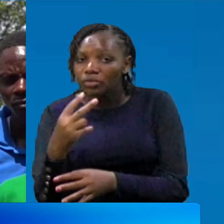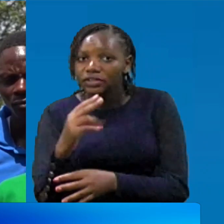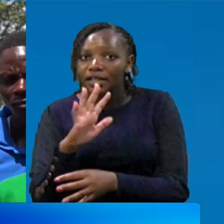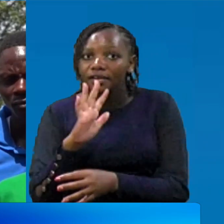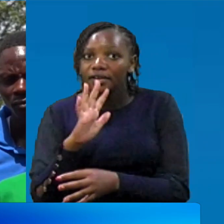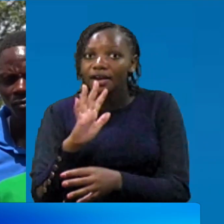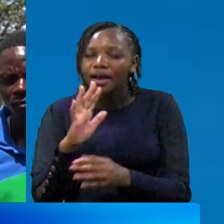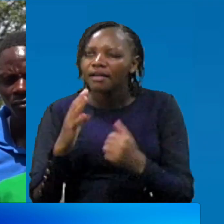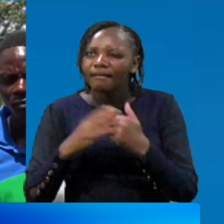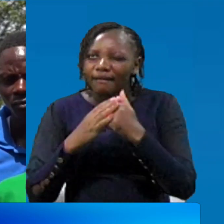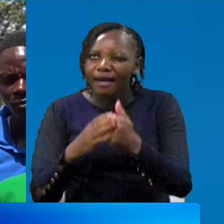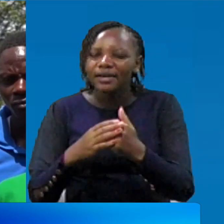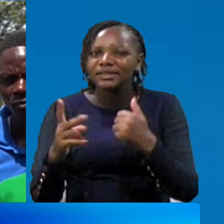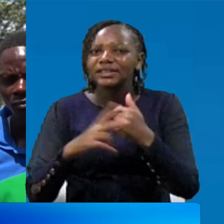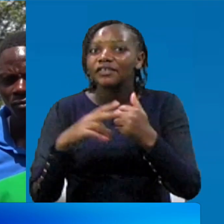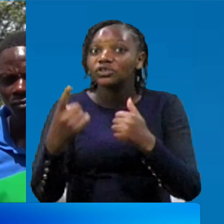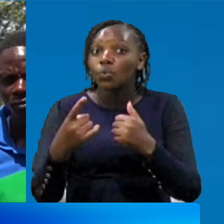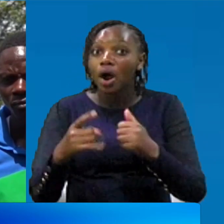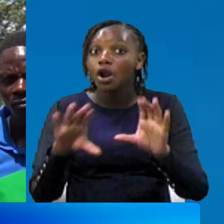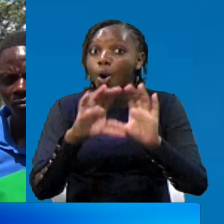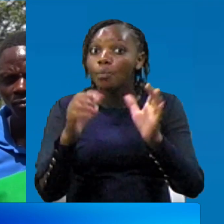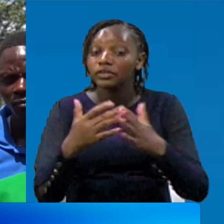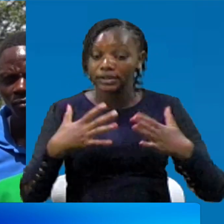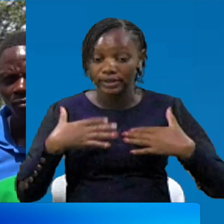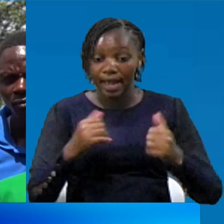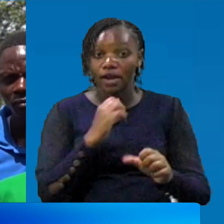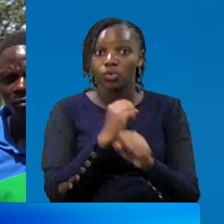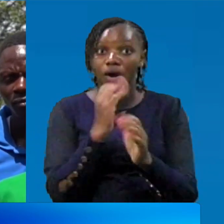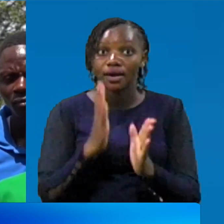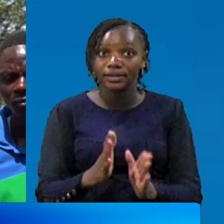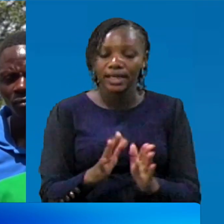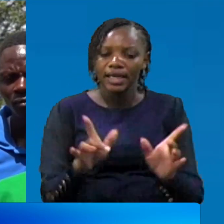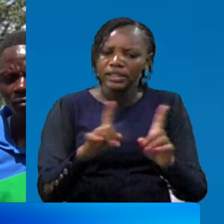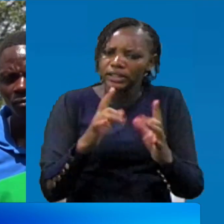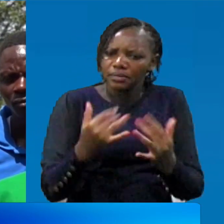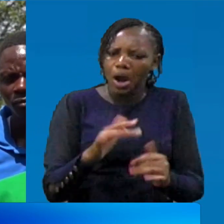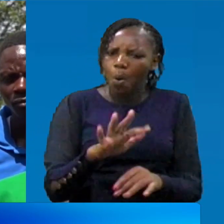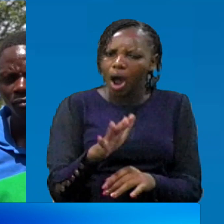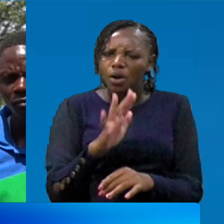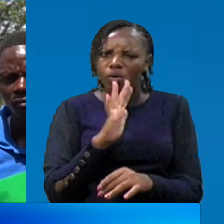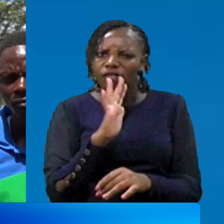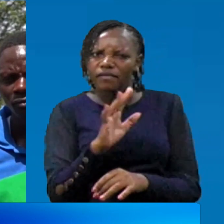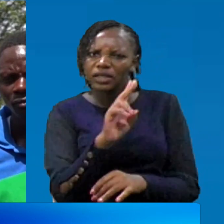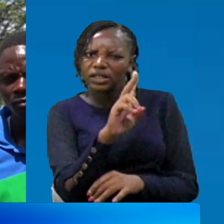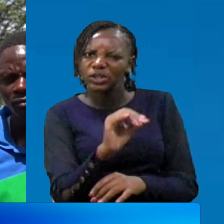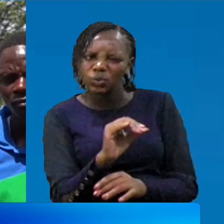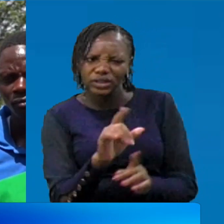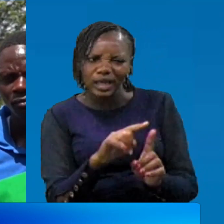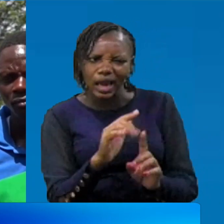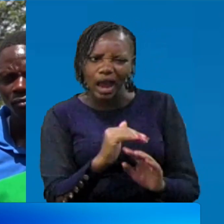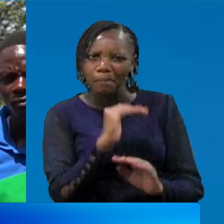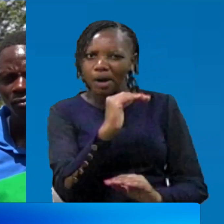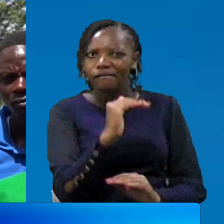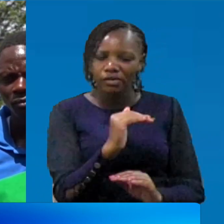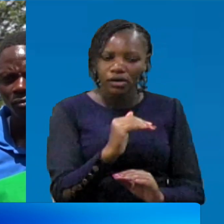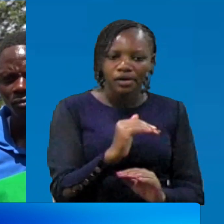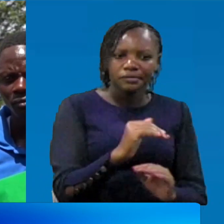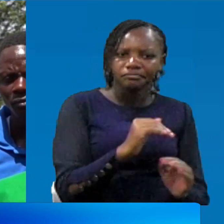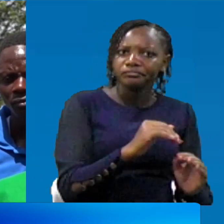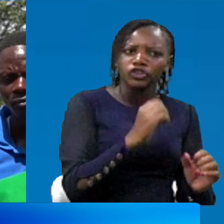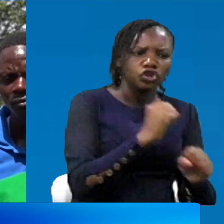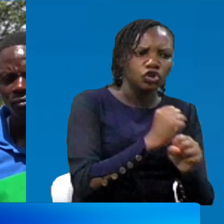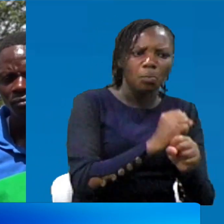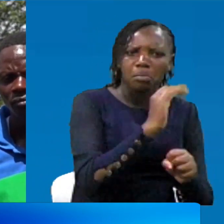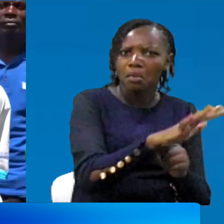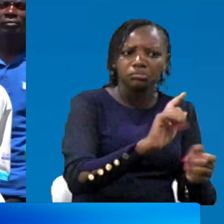2,971 community health promoters in Migori County. As we speak, around 520 and above have been replaced from where they were